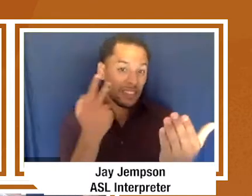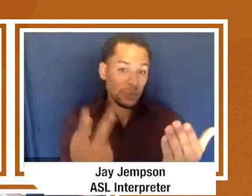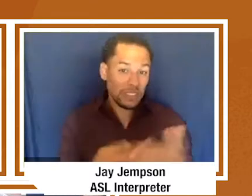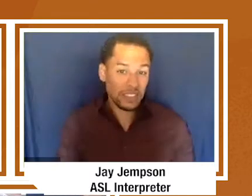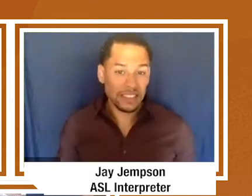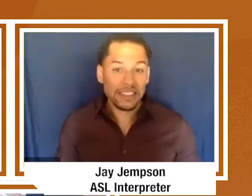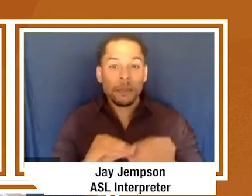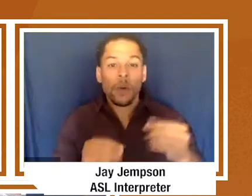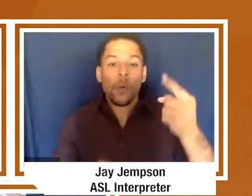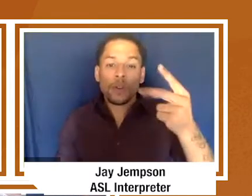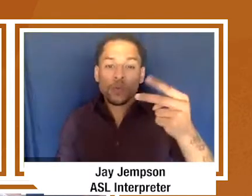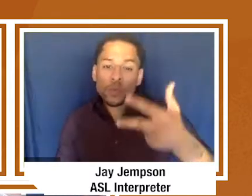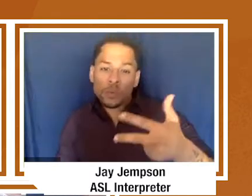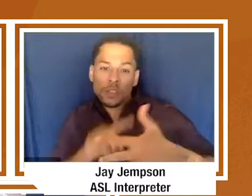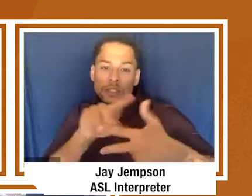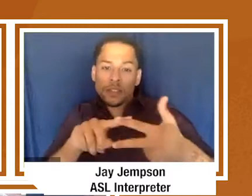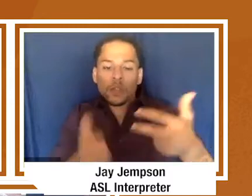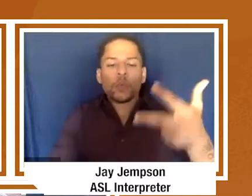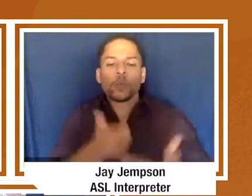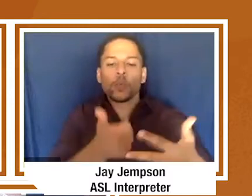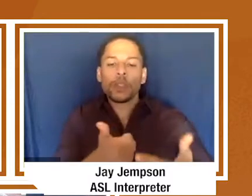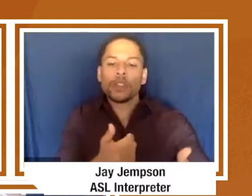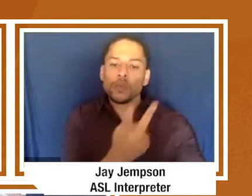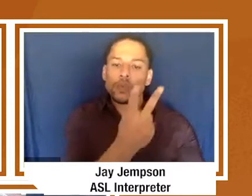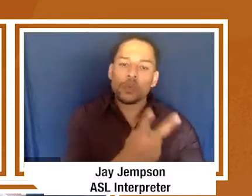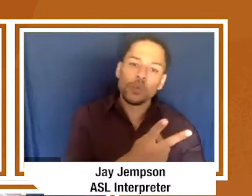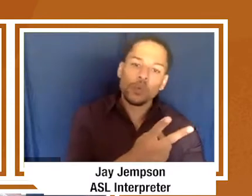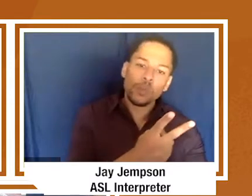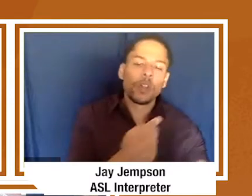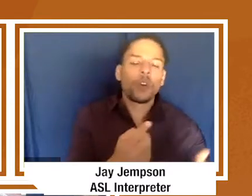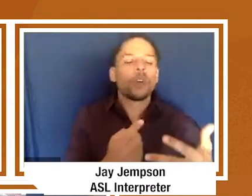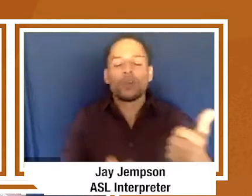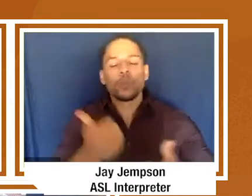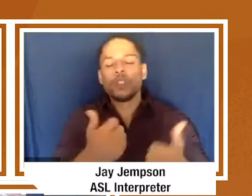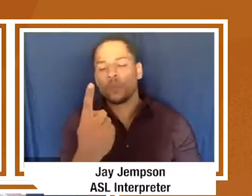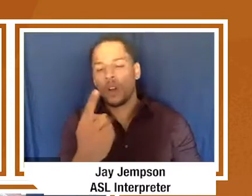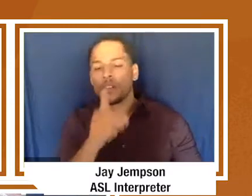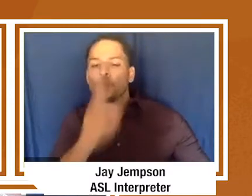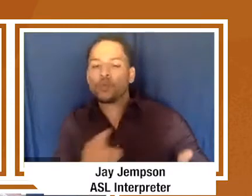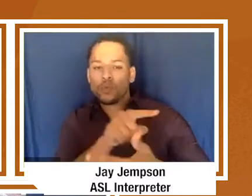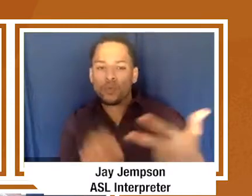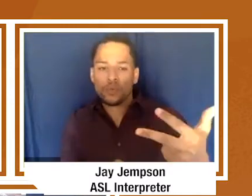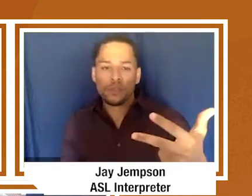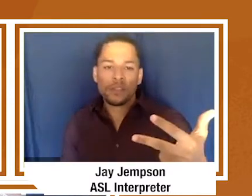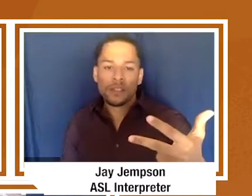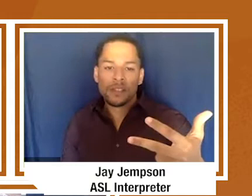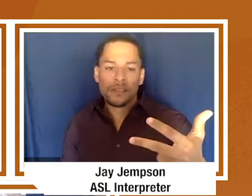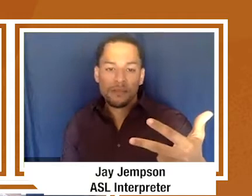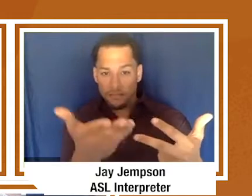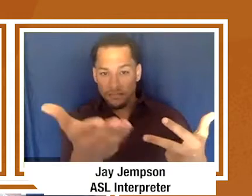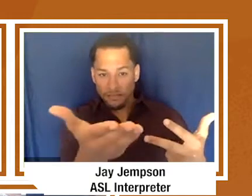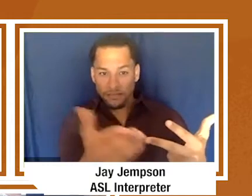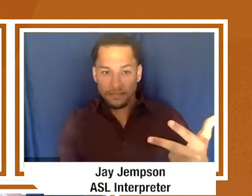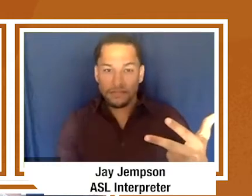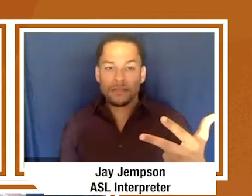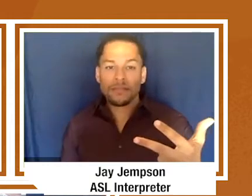Saunders Thompson says that she has a younger brother who lives in Atlanta. Denise Saunders Thompson says that she has a dog named Charlie. Which